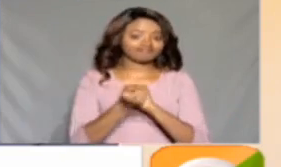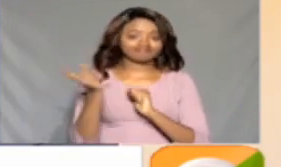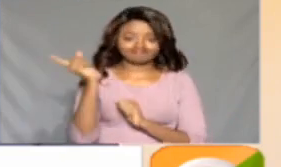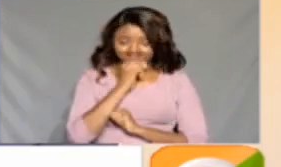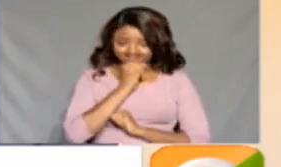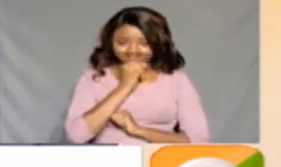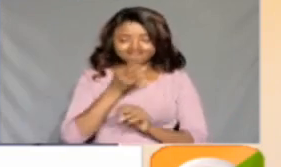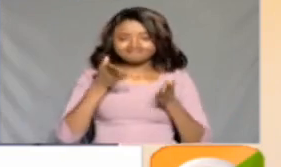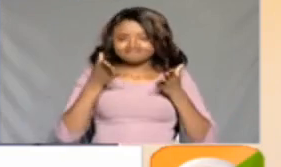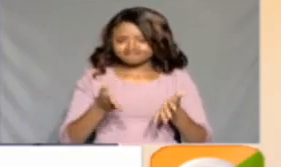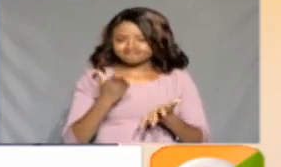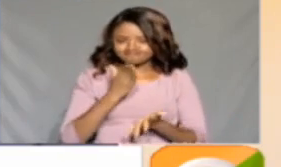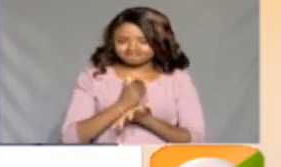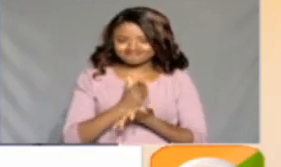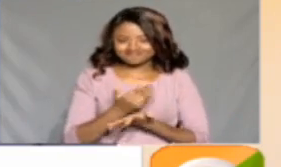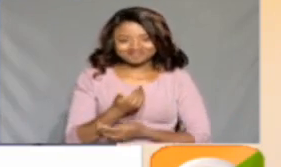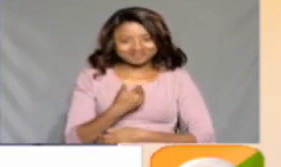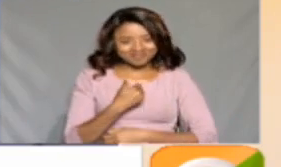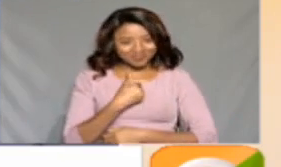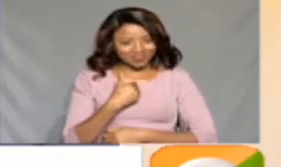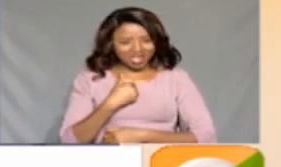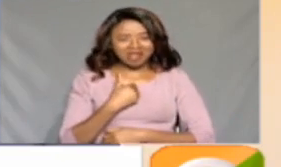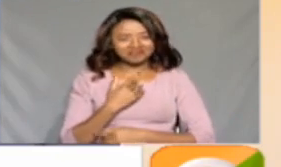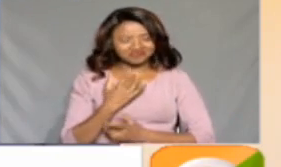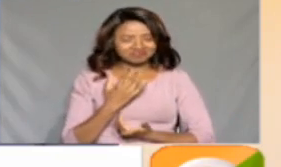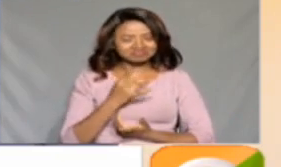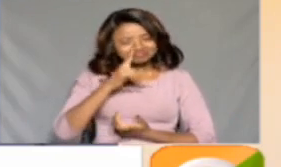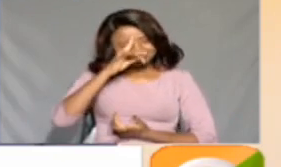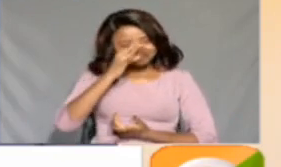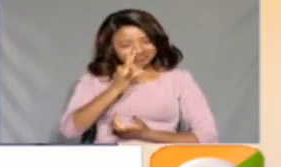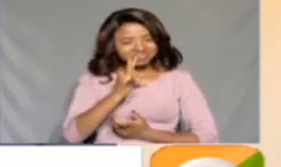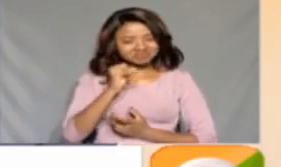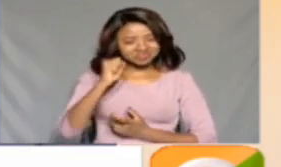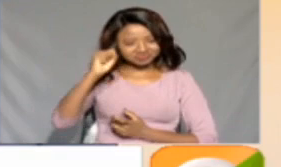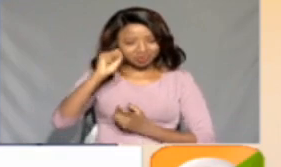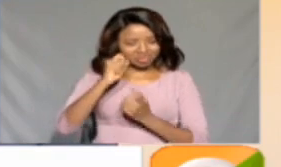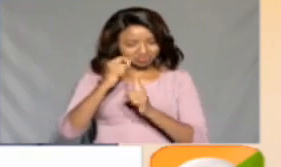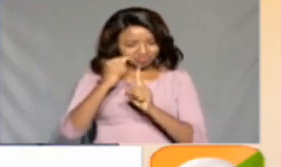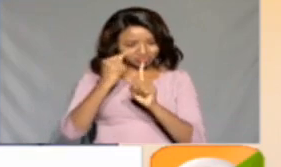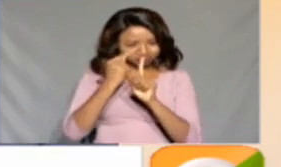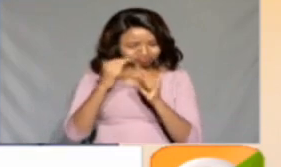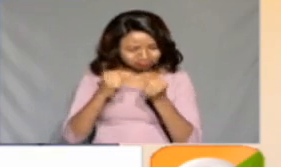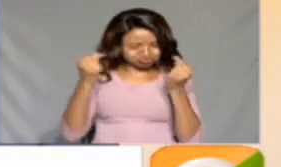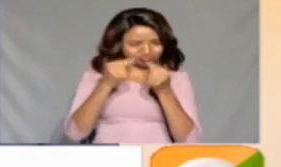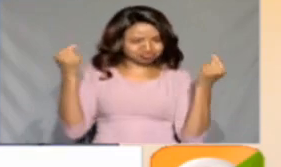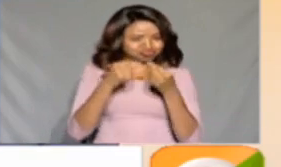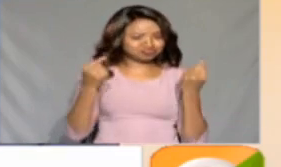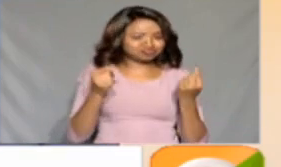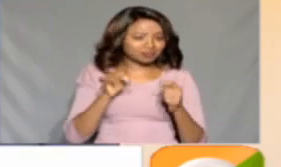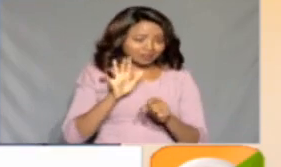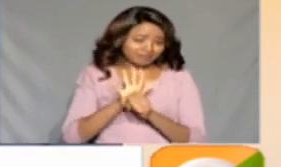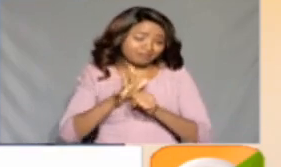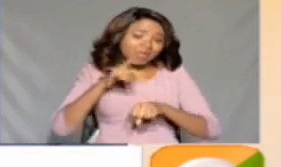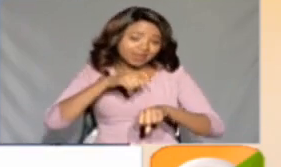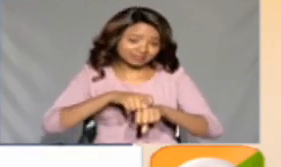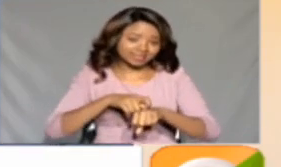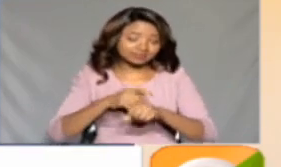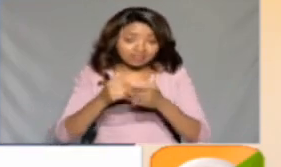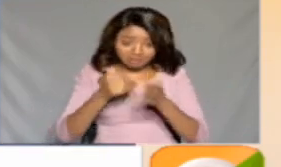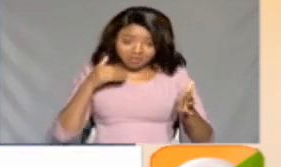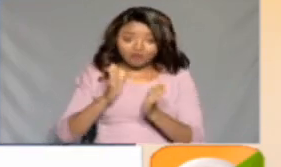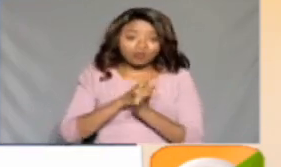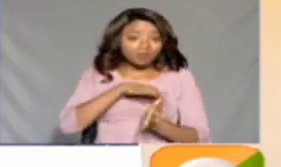Yes, we had serious political differences with the Prime Minister Raila Odinga. Before, yeah.